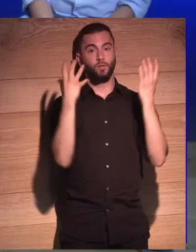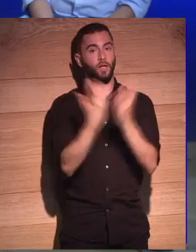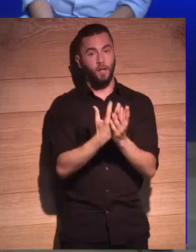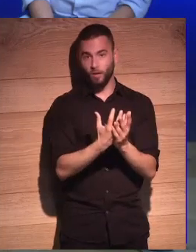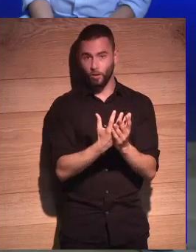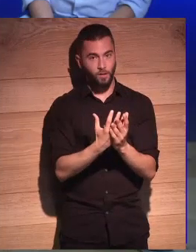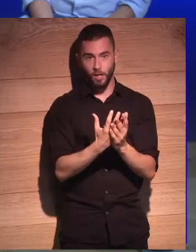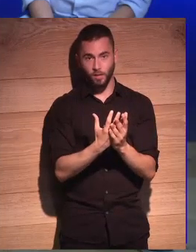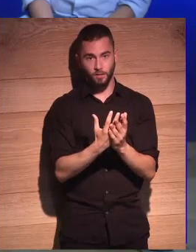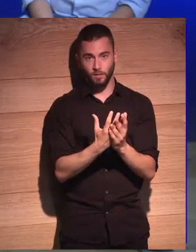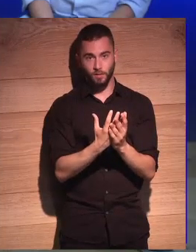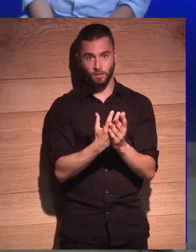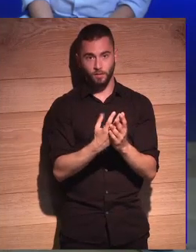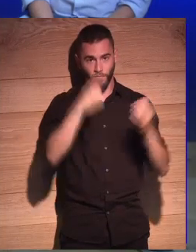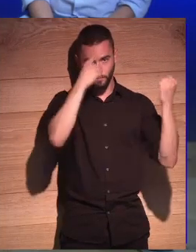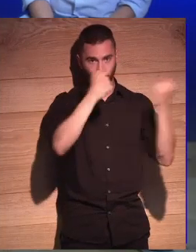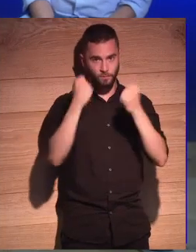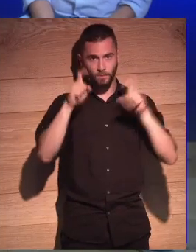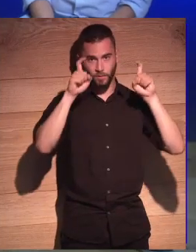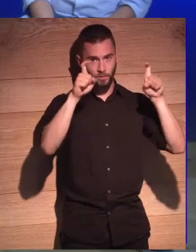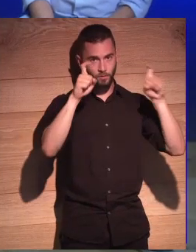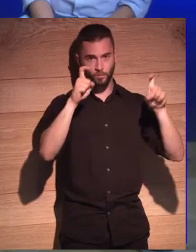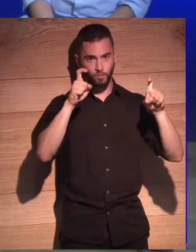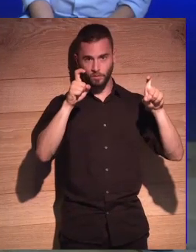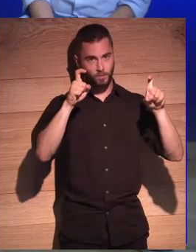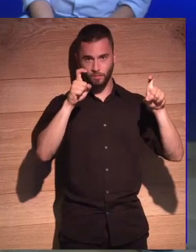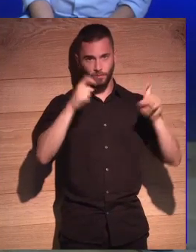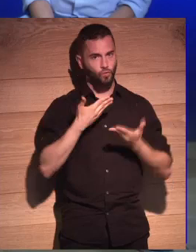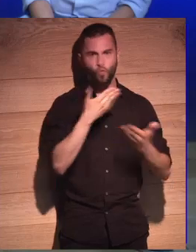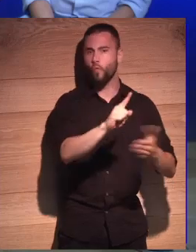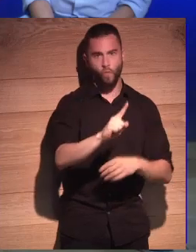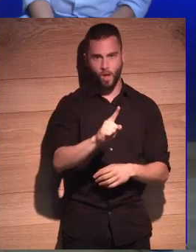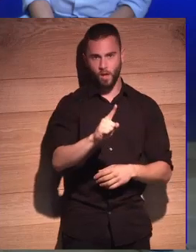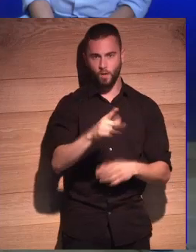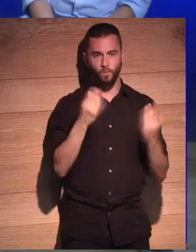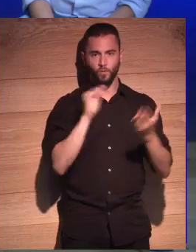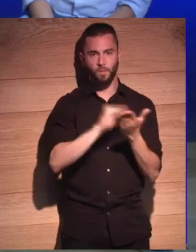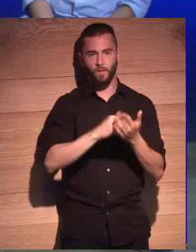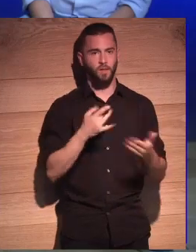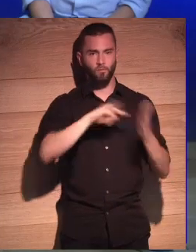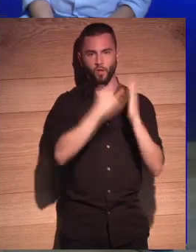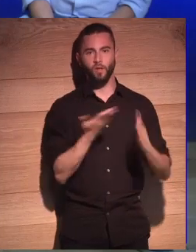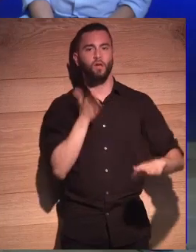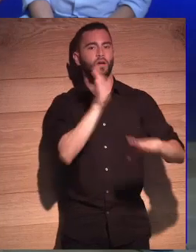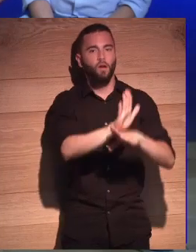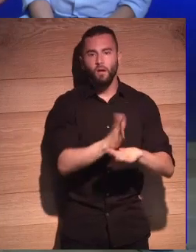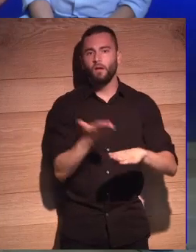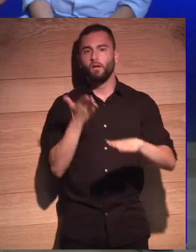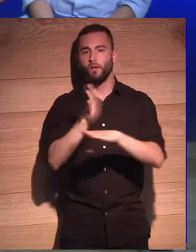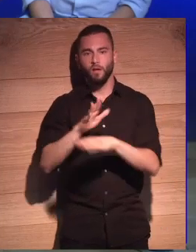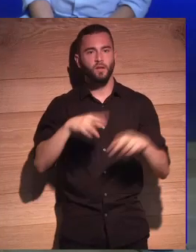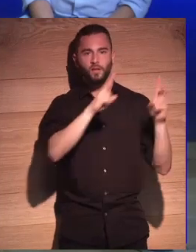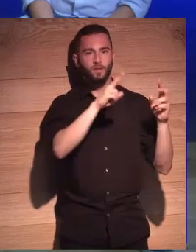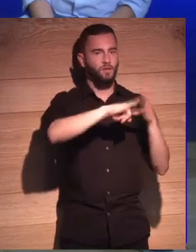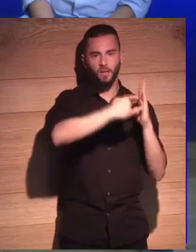multinationals are not really helping the educational institutions, because sometimes they give this project